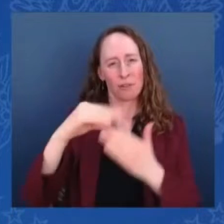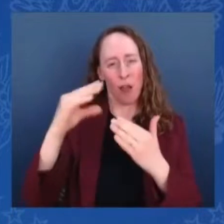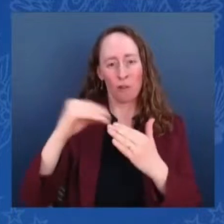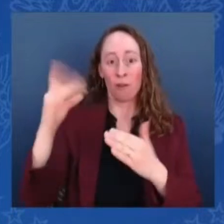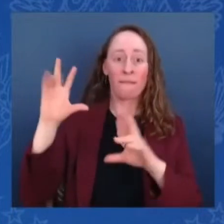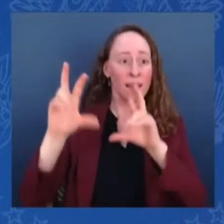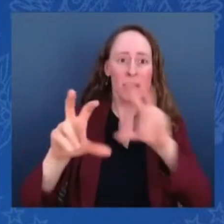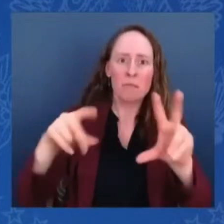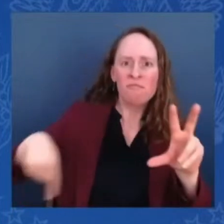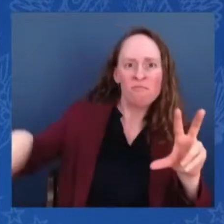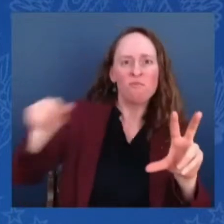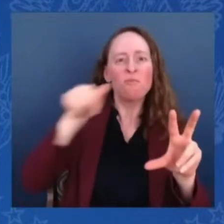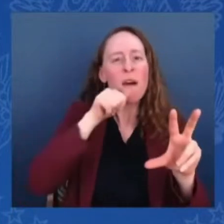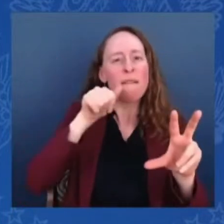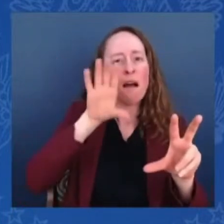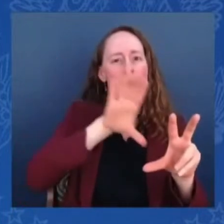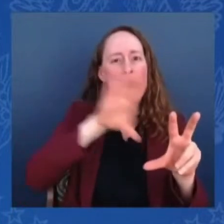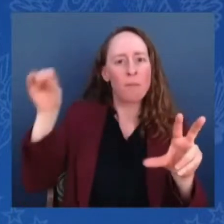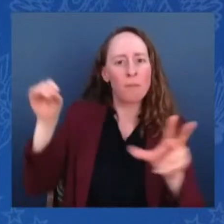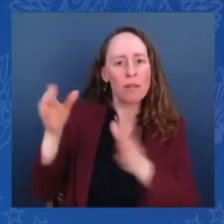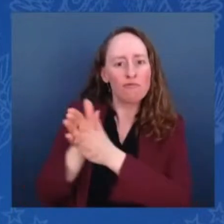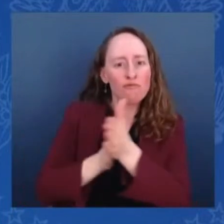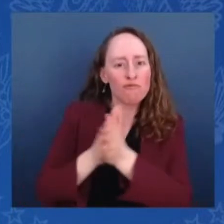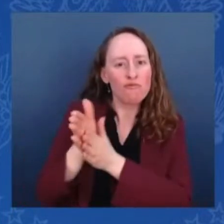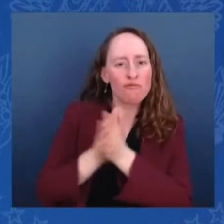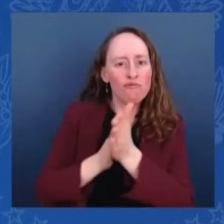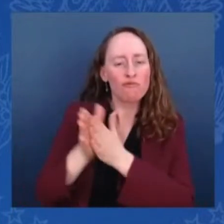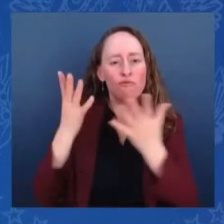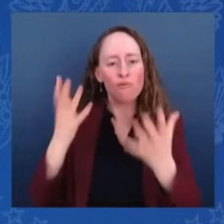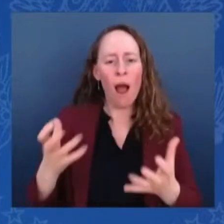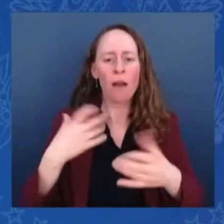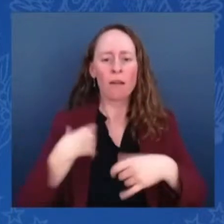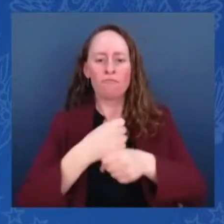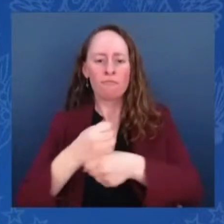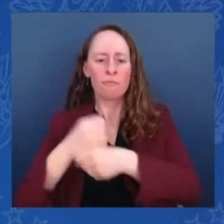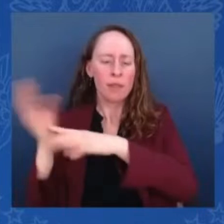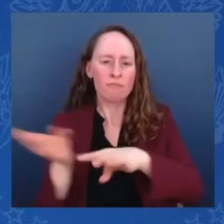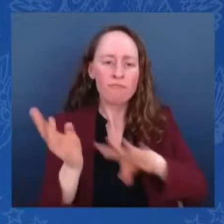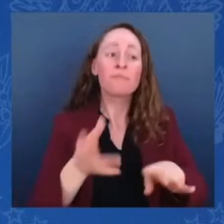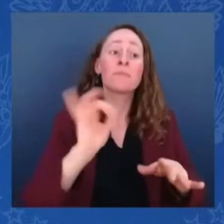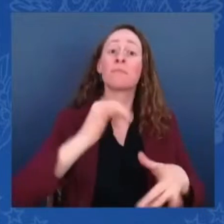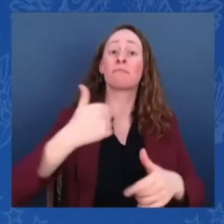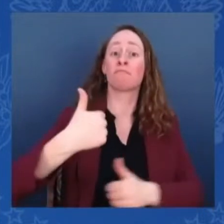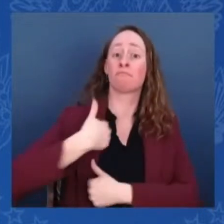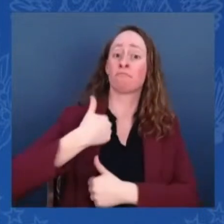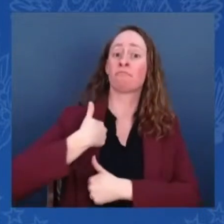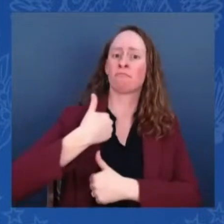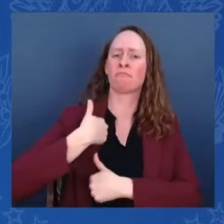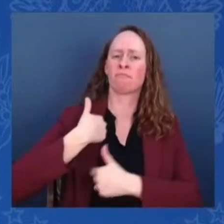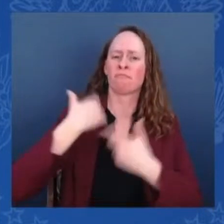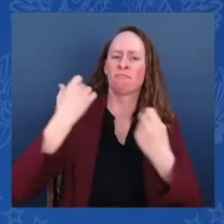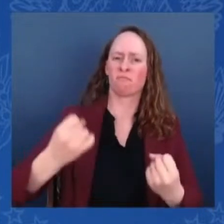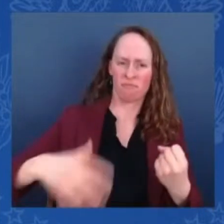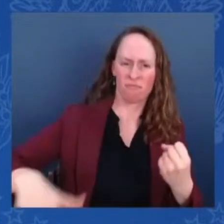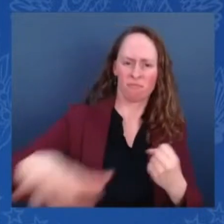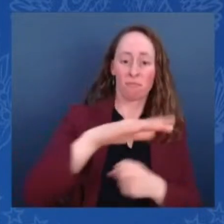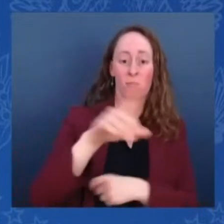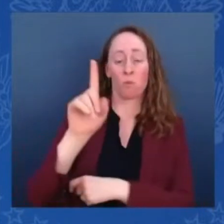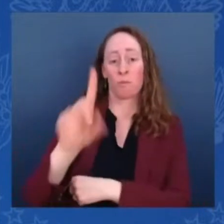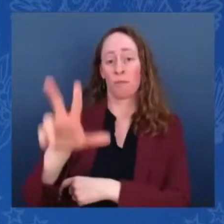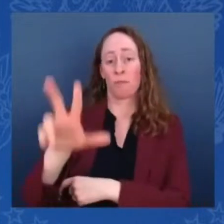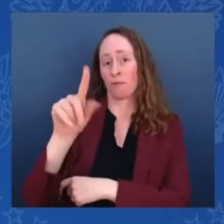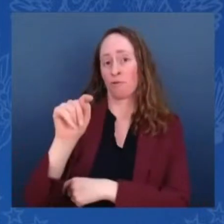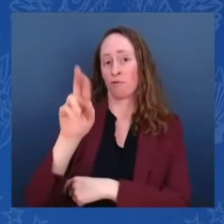also significantly strengthened the defense industrial base, investing almost $1.3 trillion in